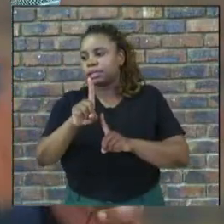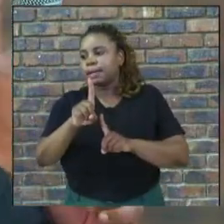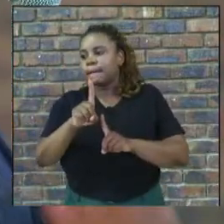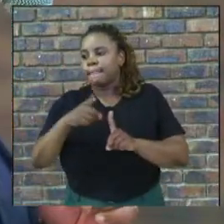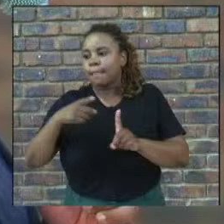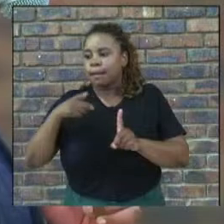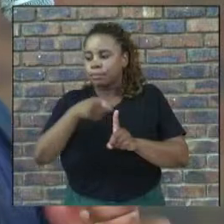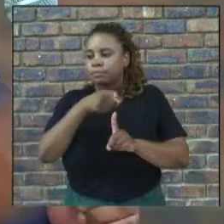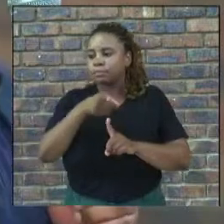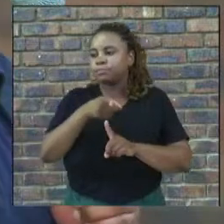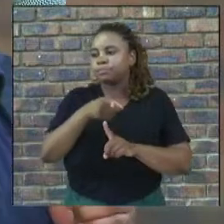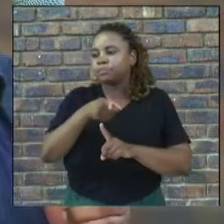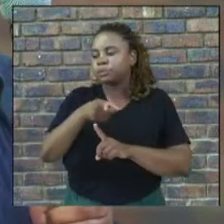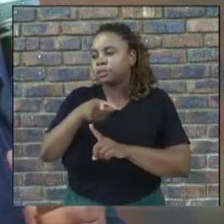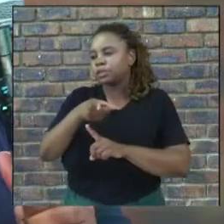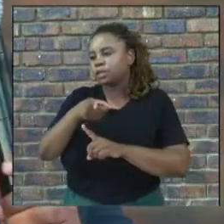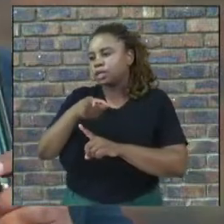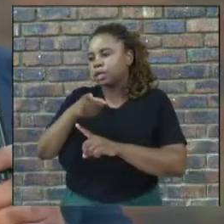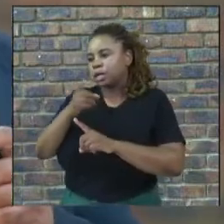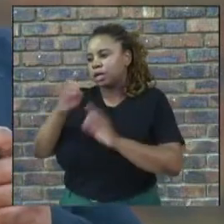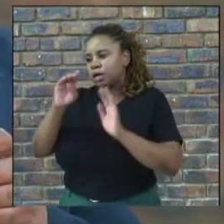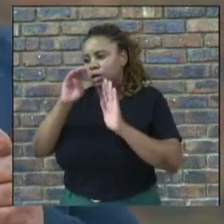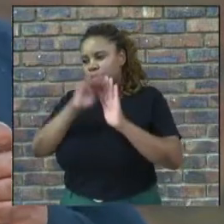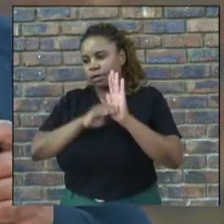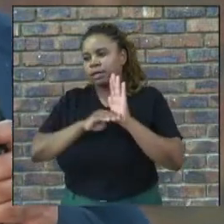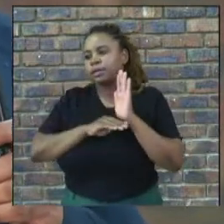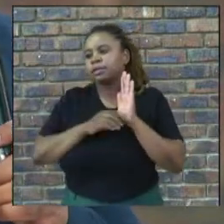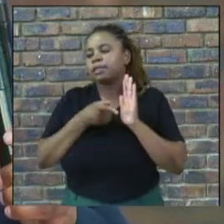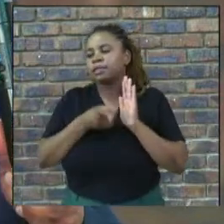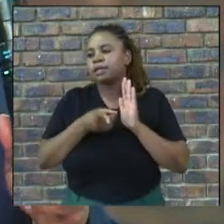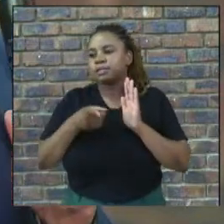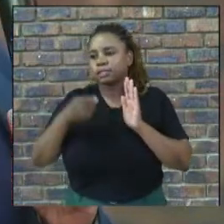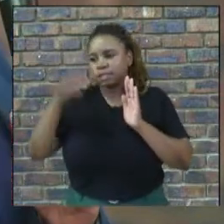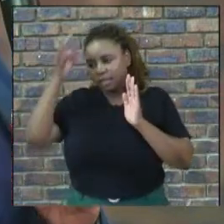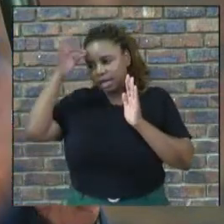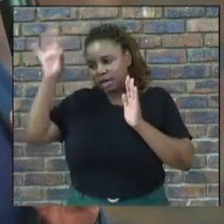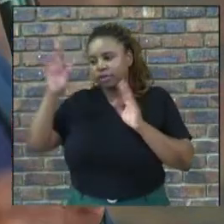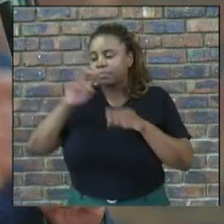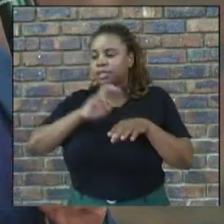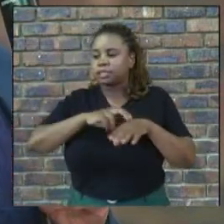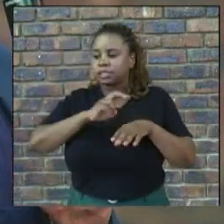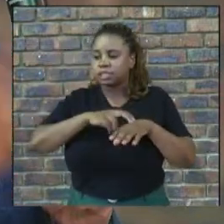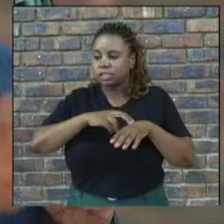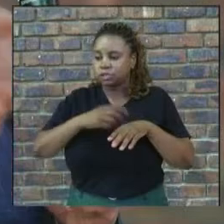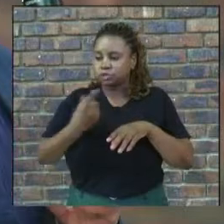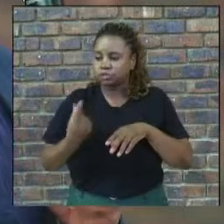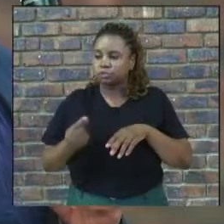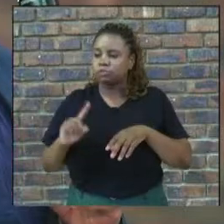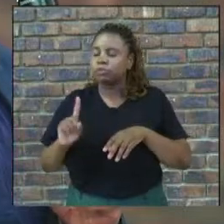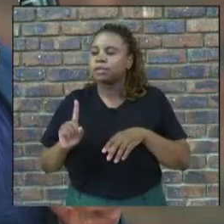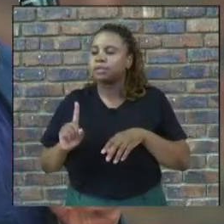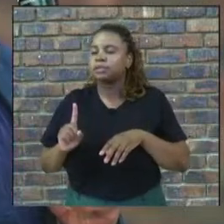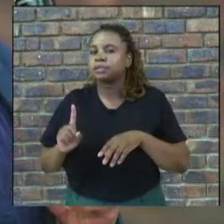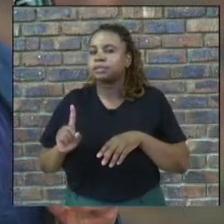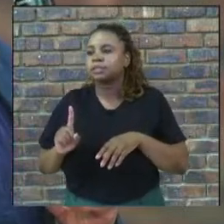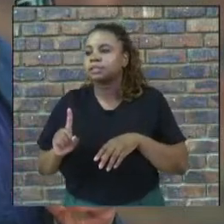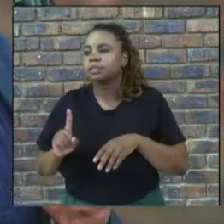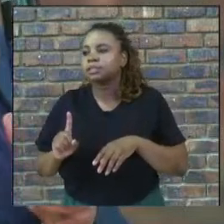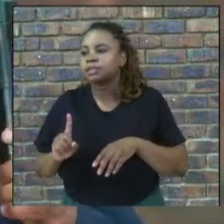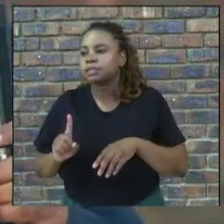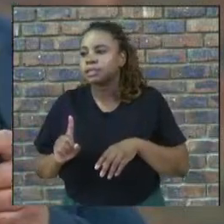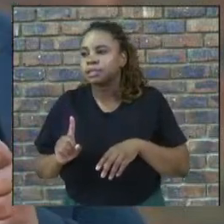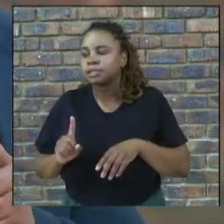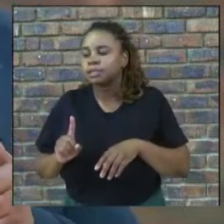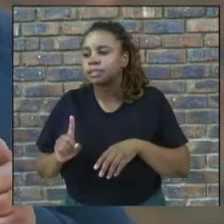implementation of the Act, what government then resolved to do is that, because we also have, as